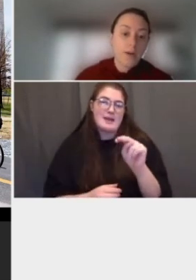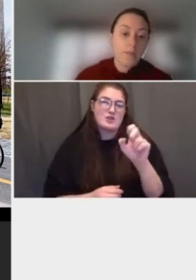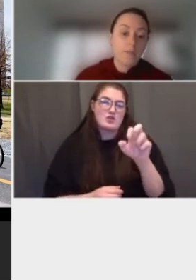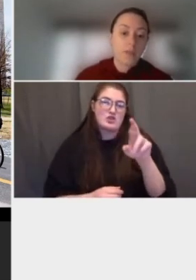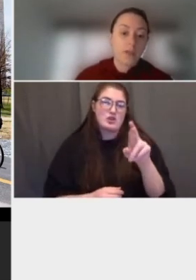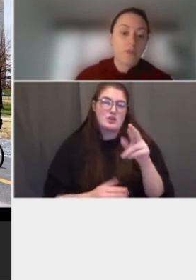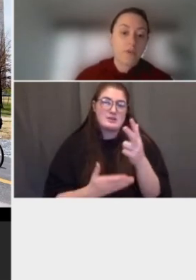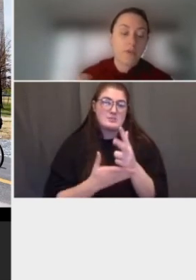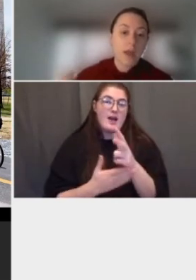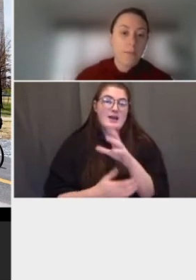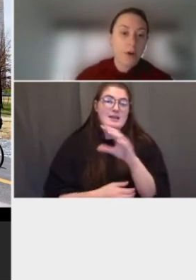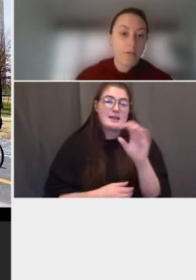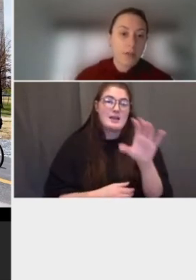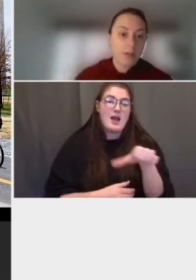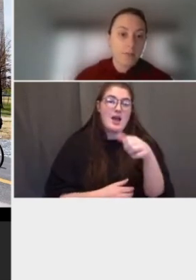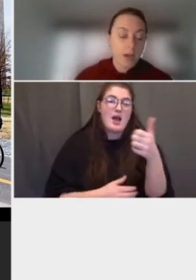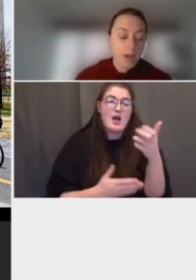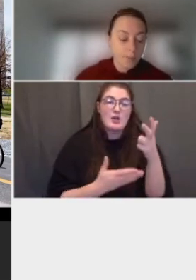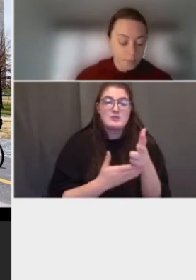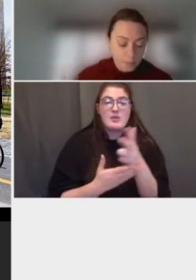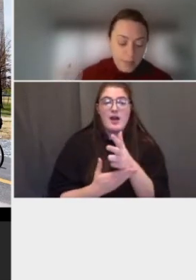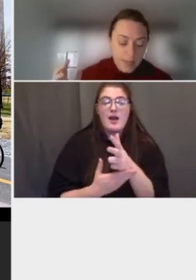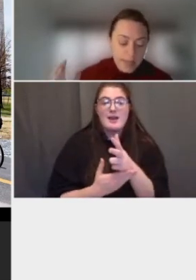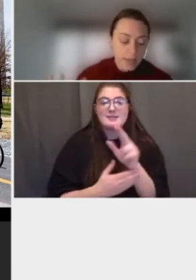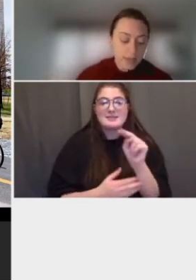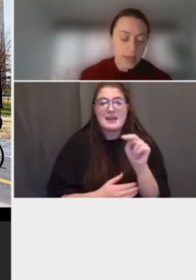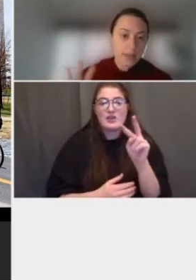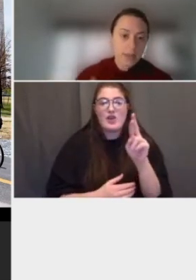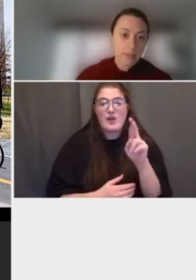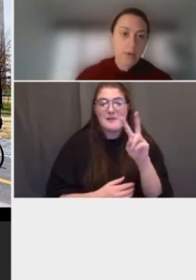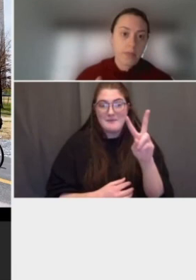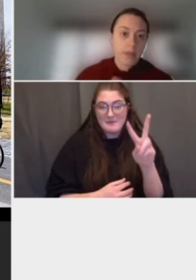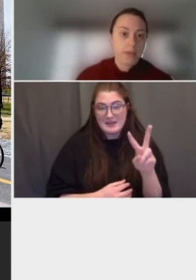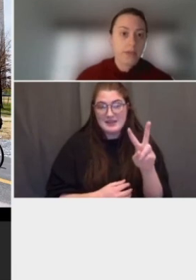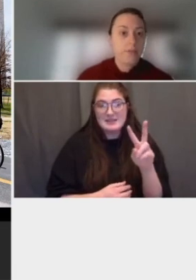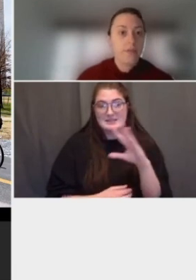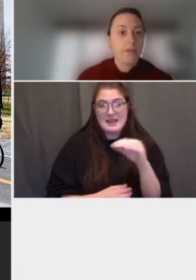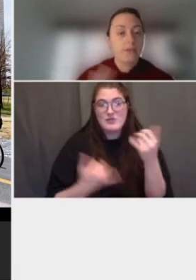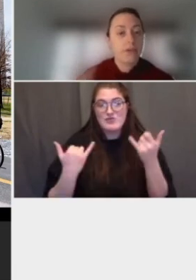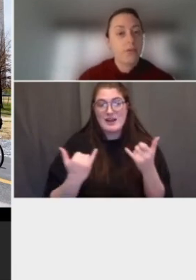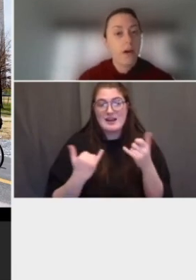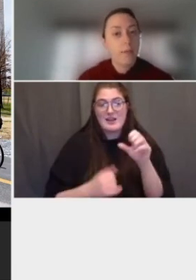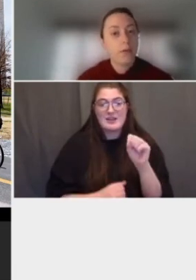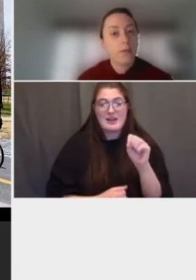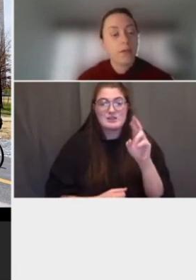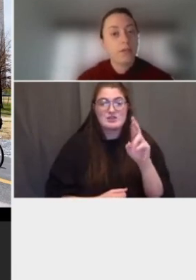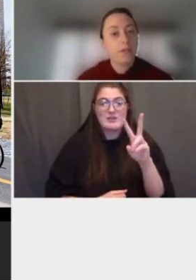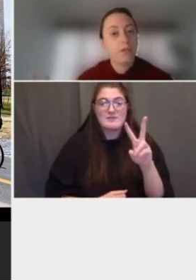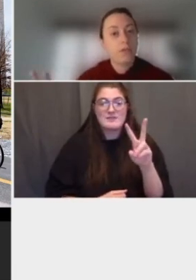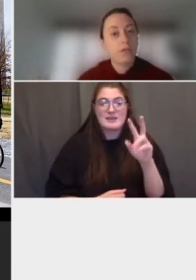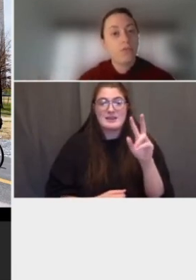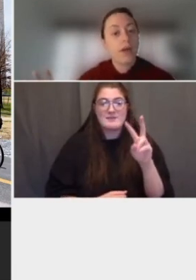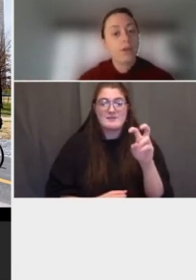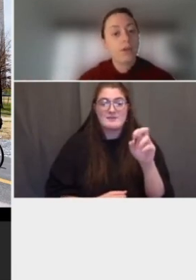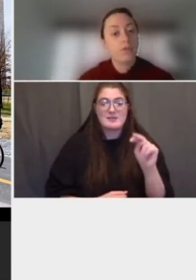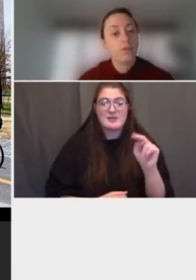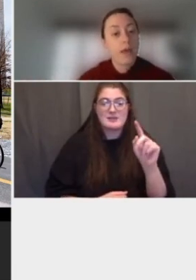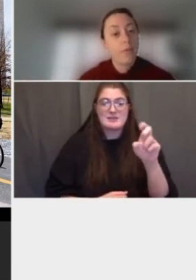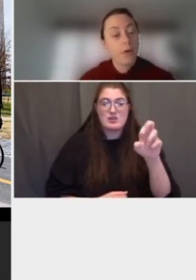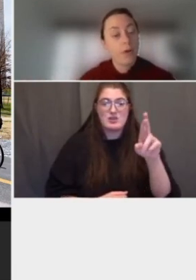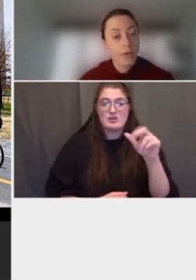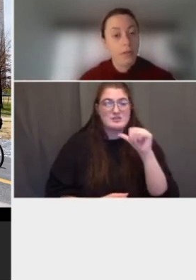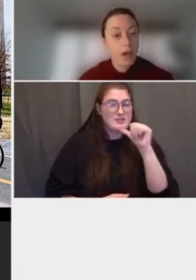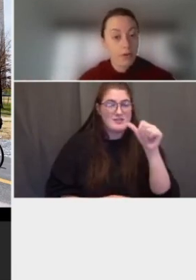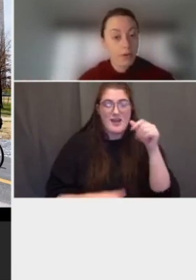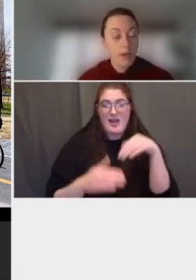are for MRVs, and at this point, the SRV vendors are not permitted to enter